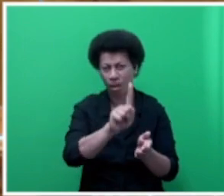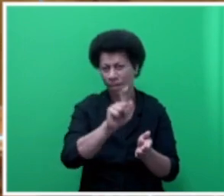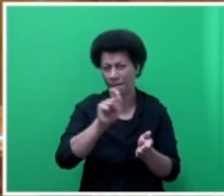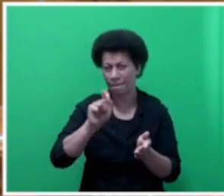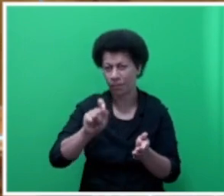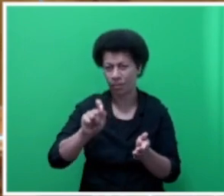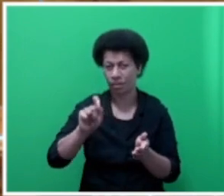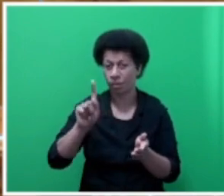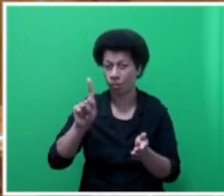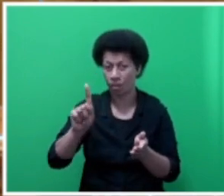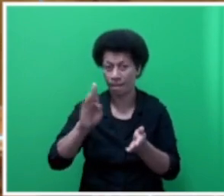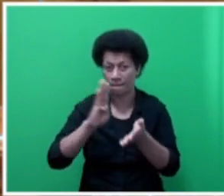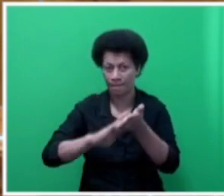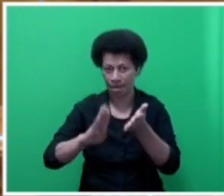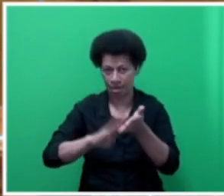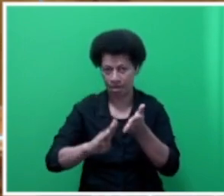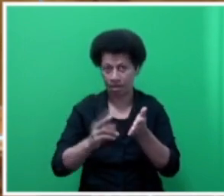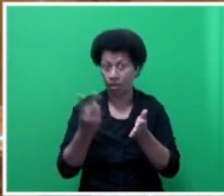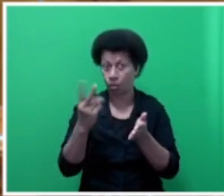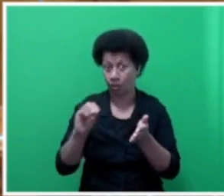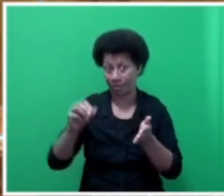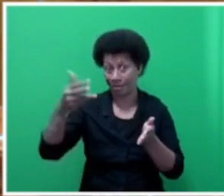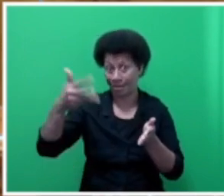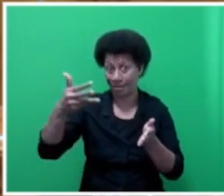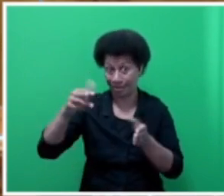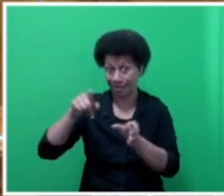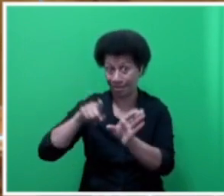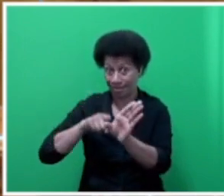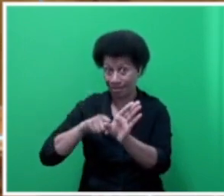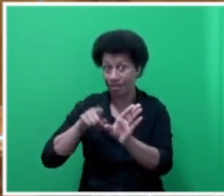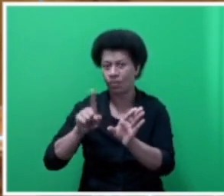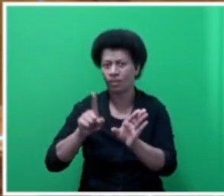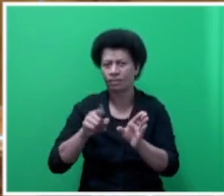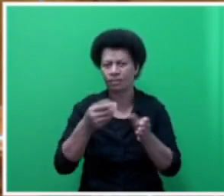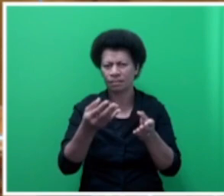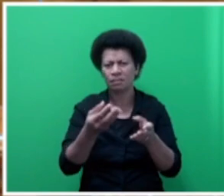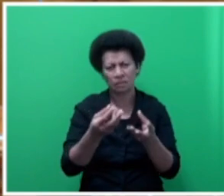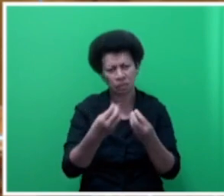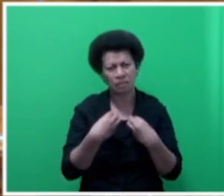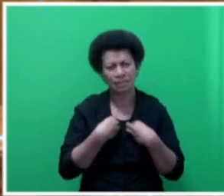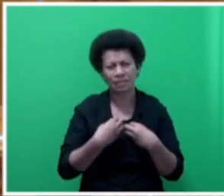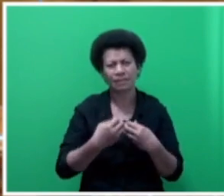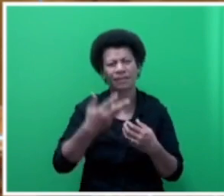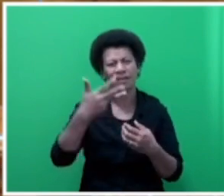1.1 billion, and 2019, we only earned